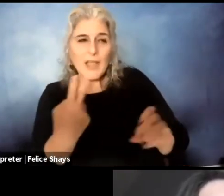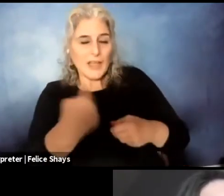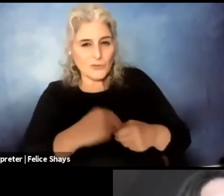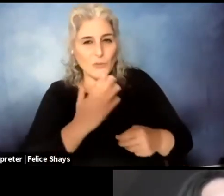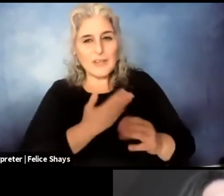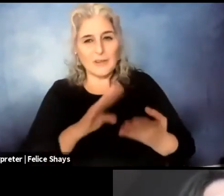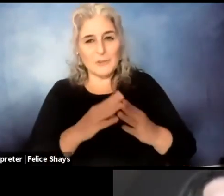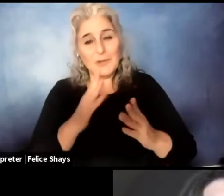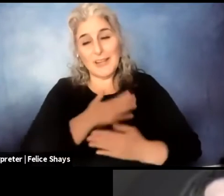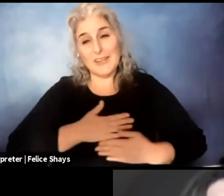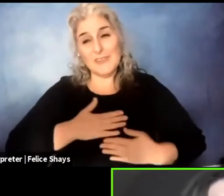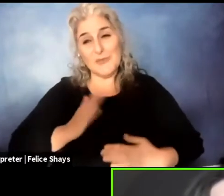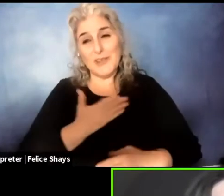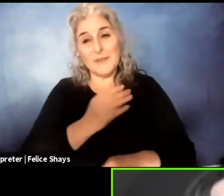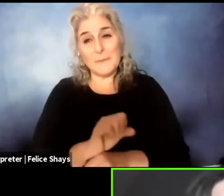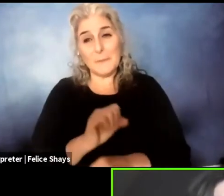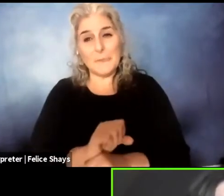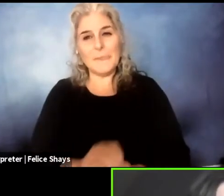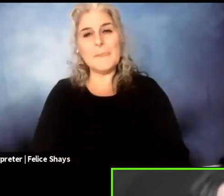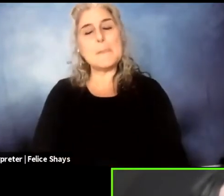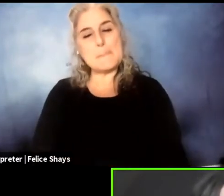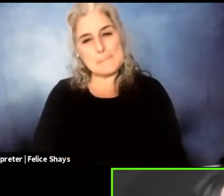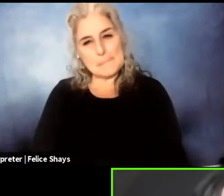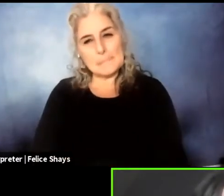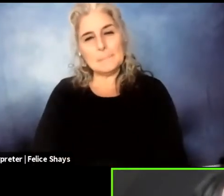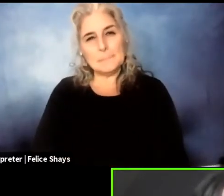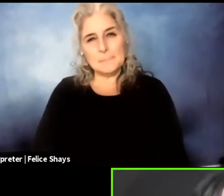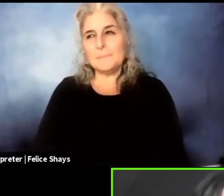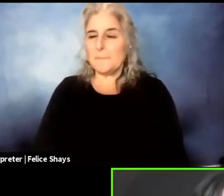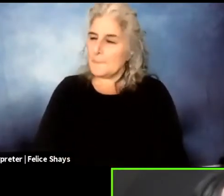work. Yeah. And I also think